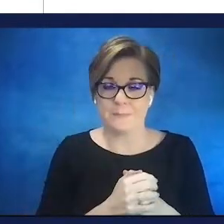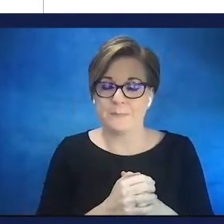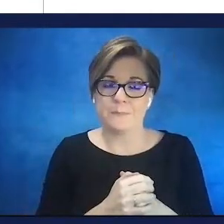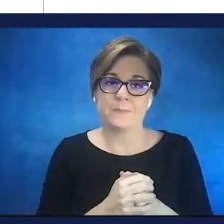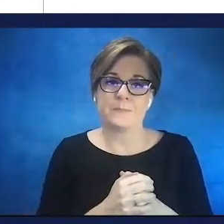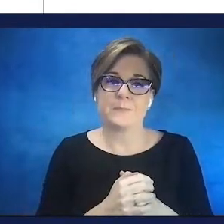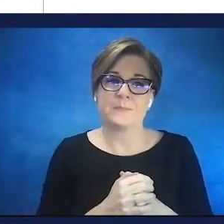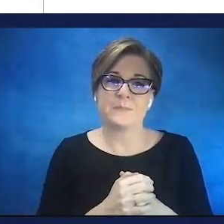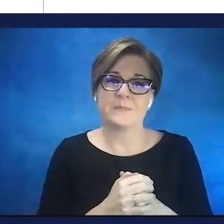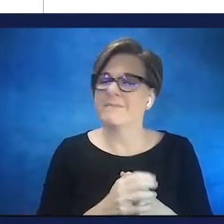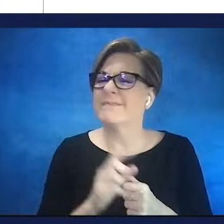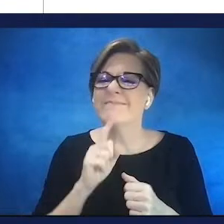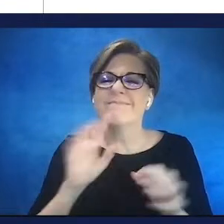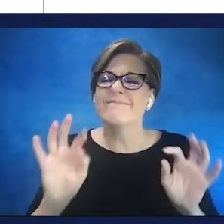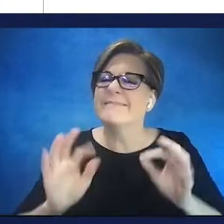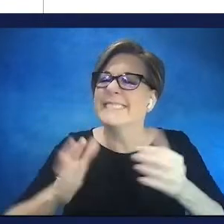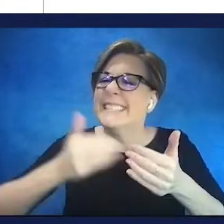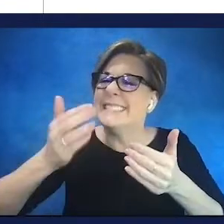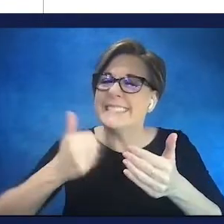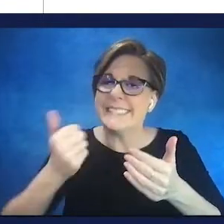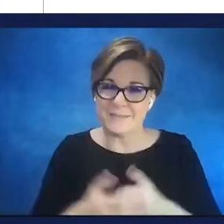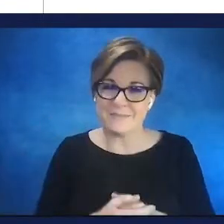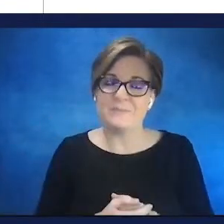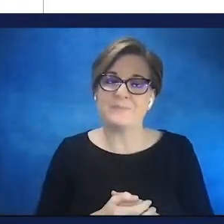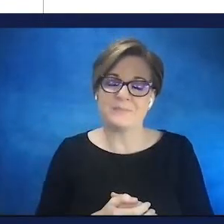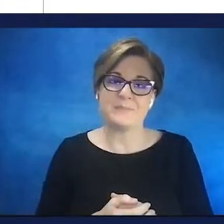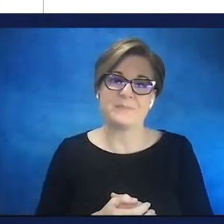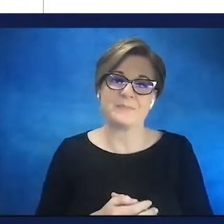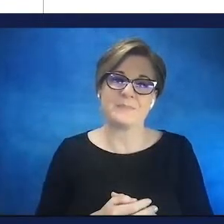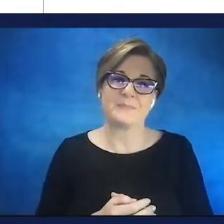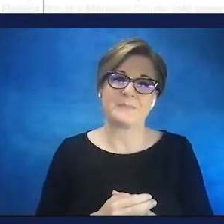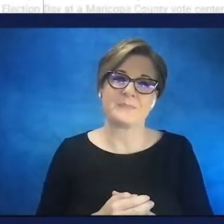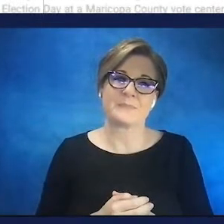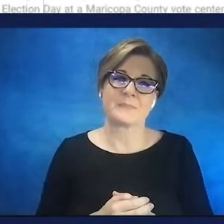Submit. It is as easy as that.